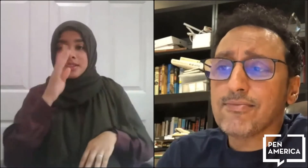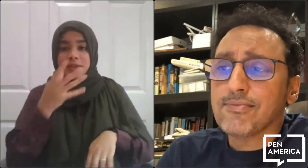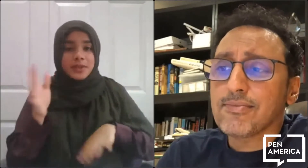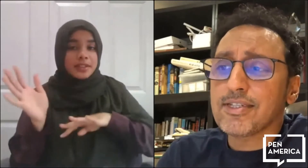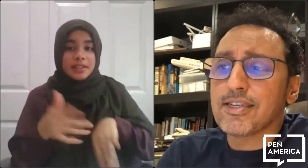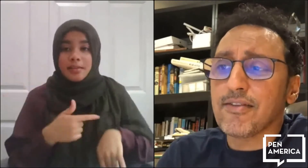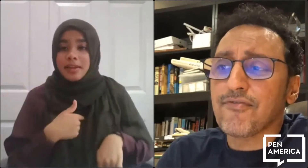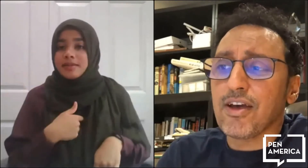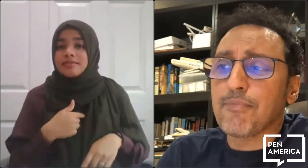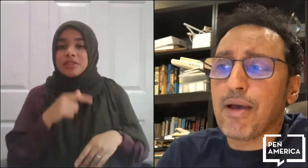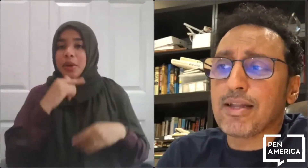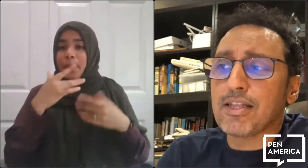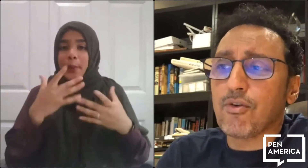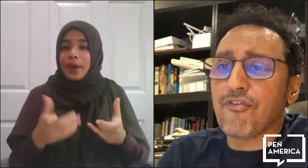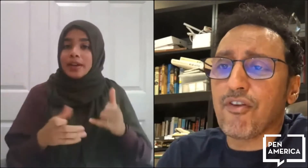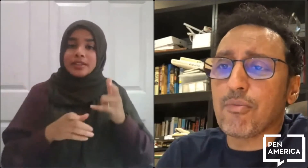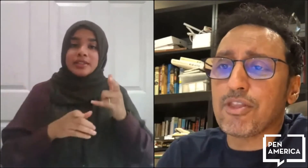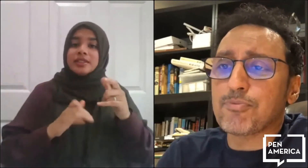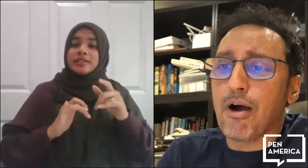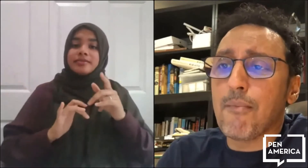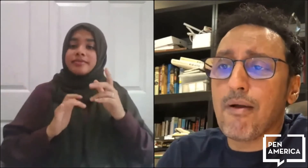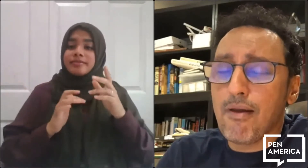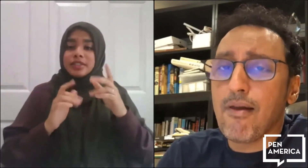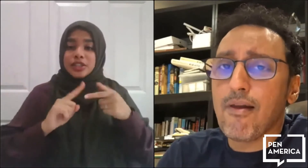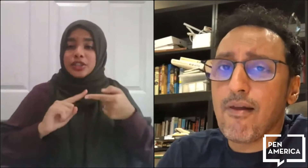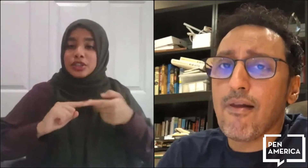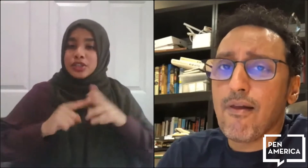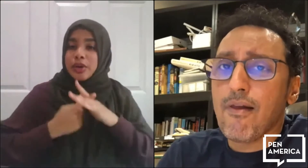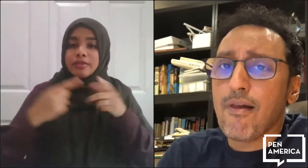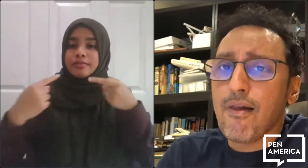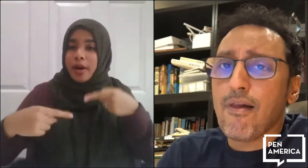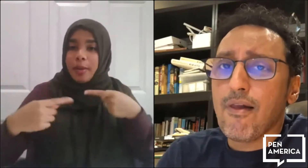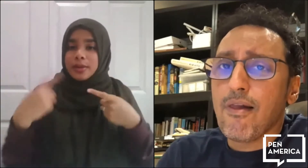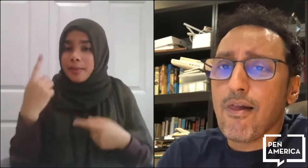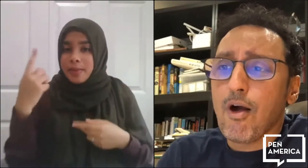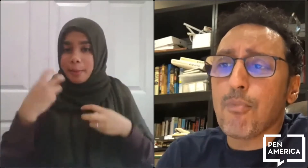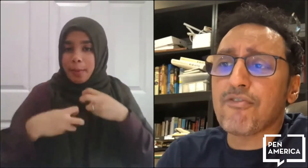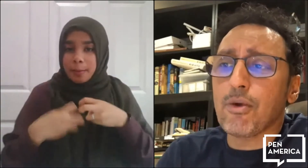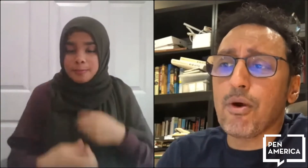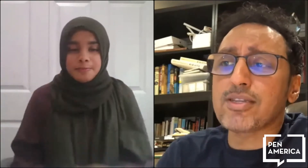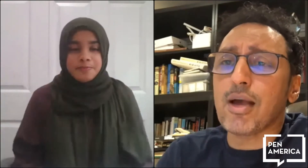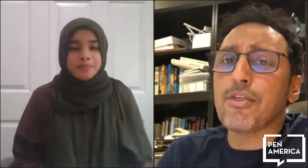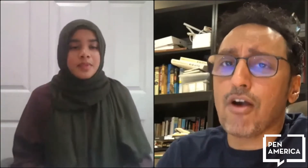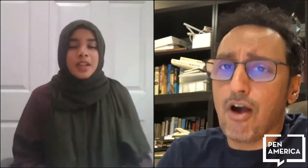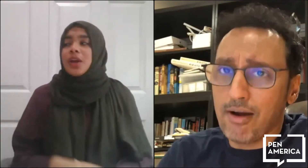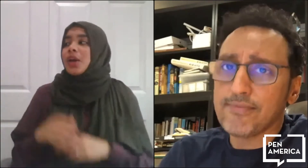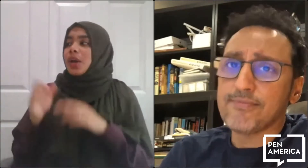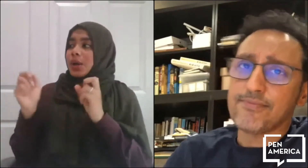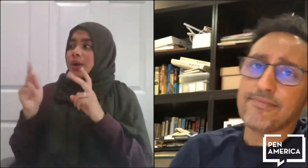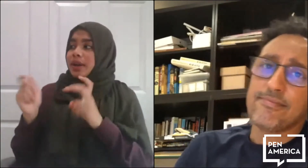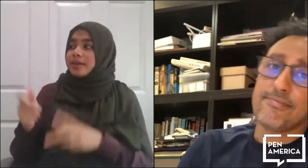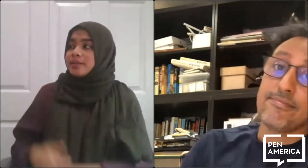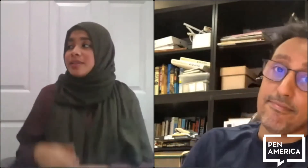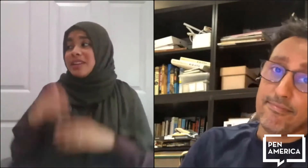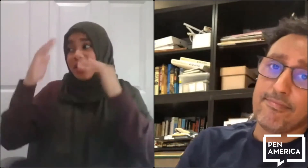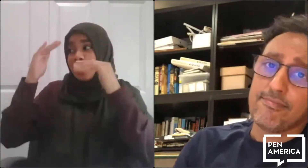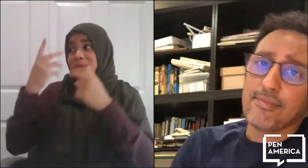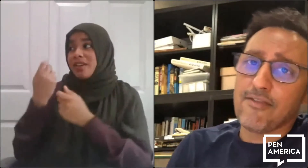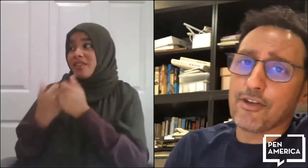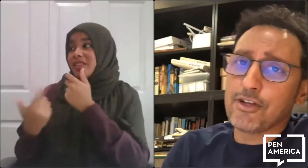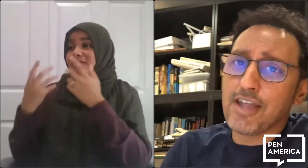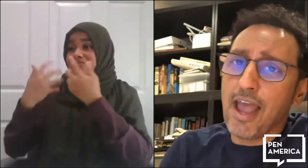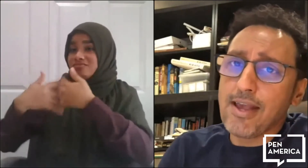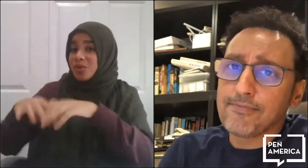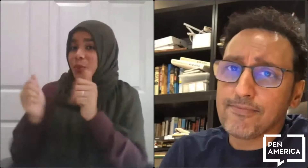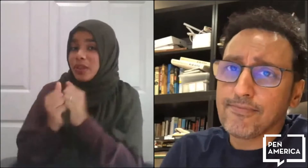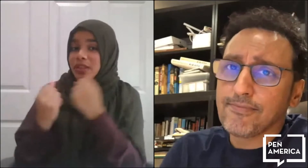Okay, he said, finally patting the door frame with his palm. Hope everything works out with the car. Have